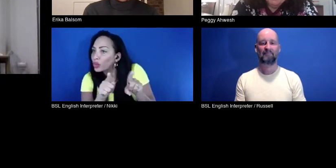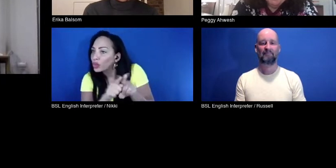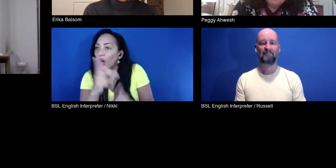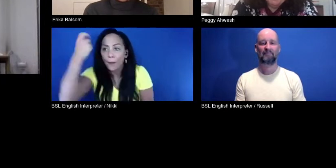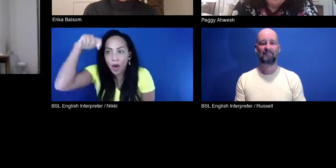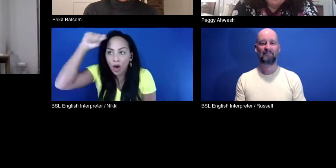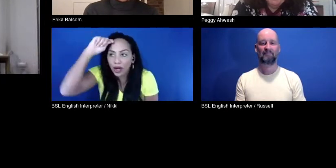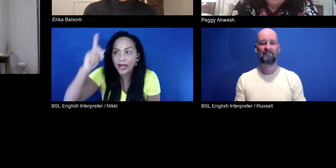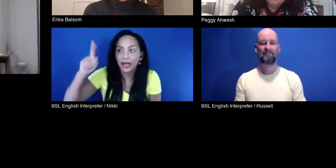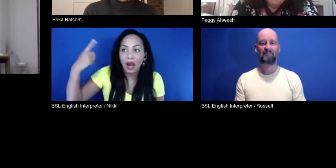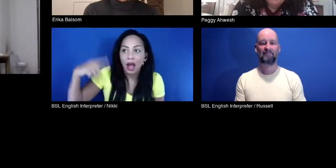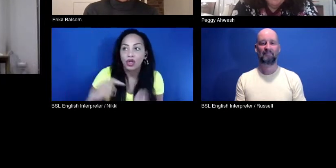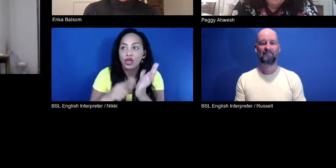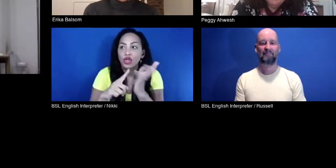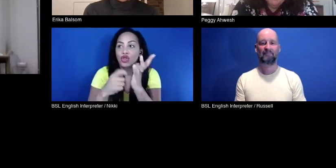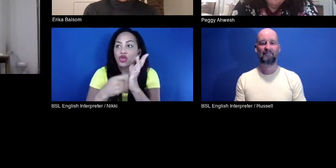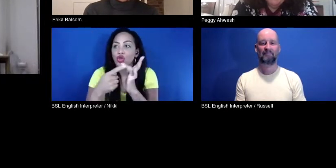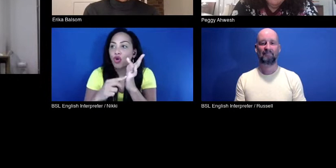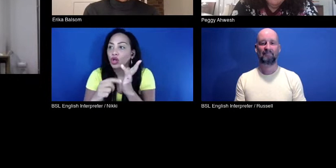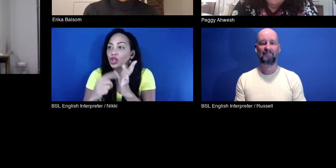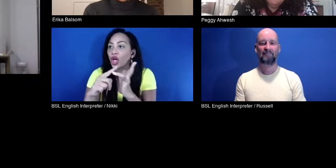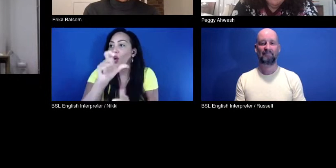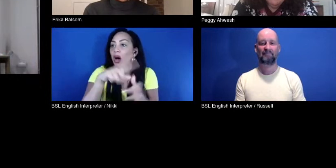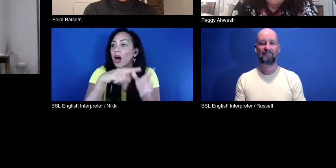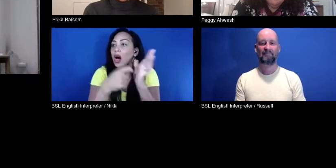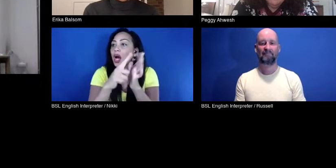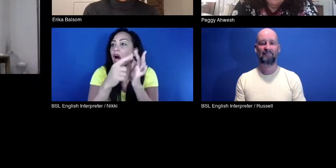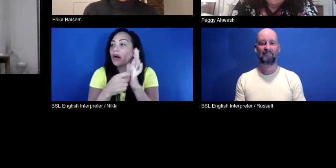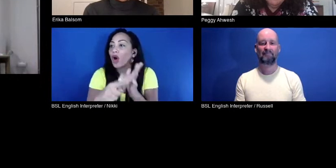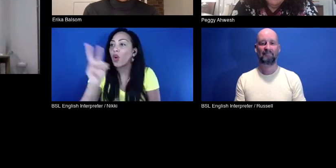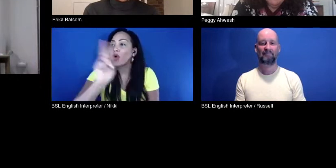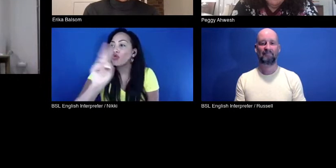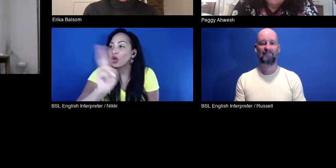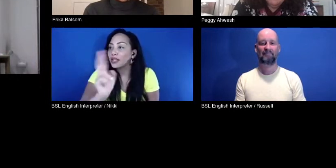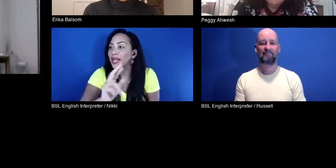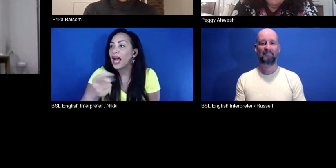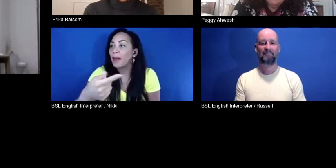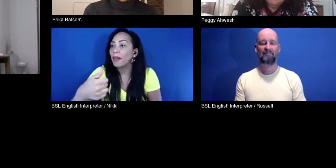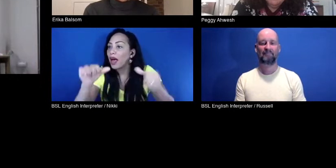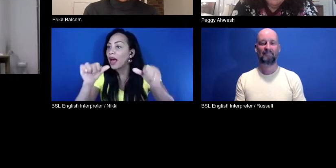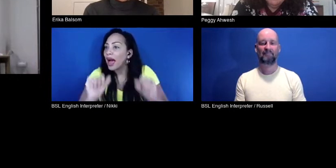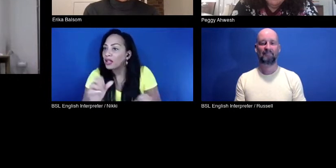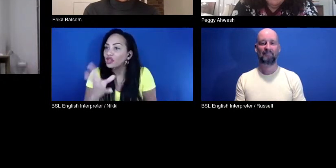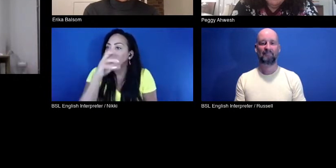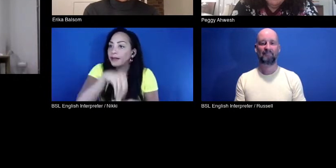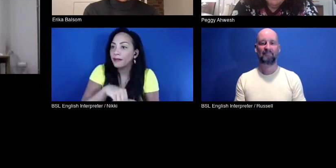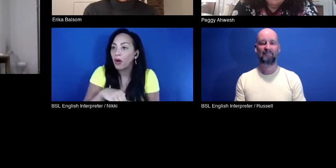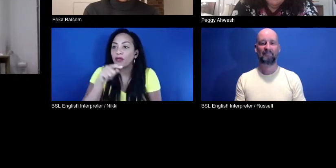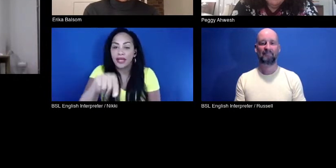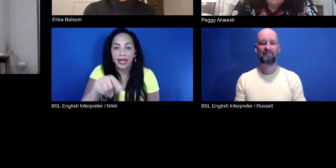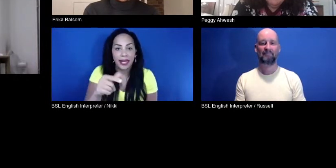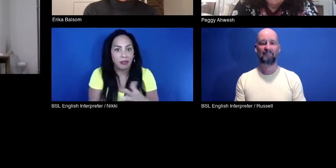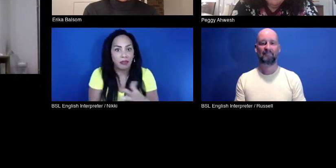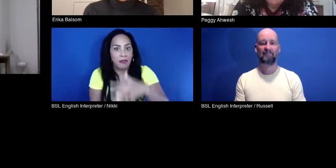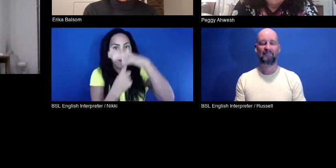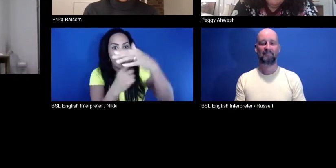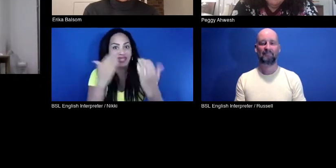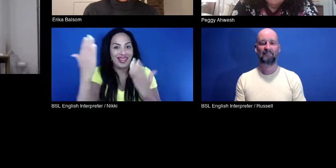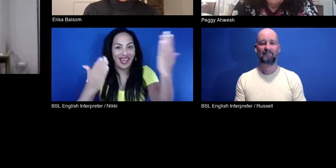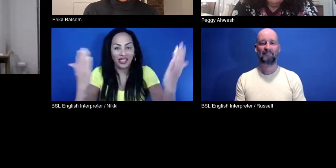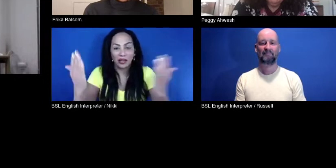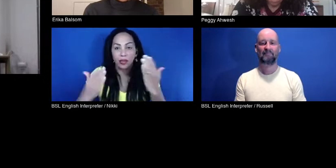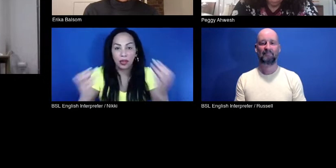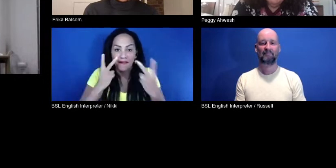major exhibition called Vision Machines here at Spike Island, which is her first survey exhibition in the UK. She was born in Canonsburg